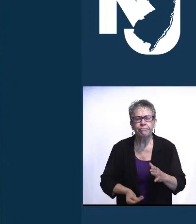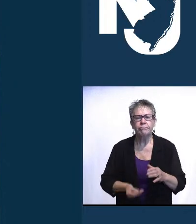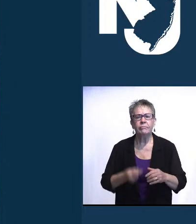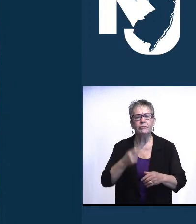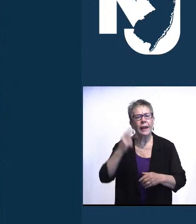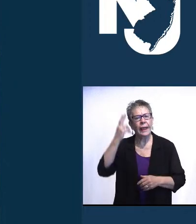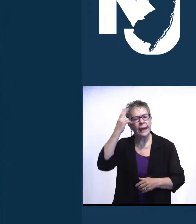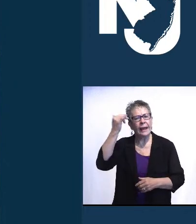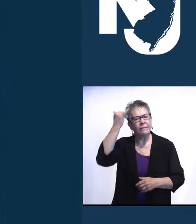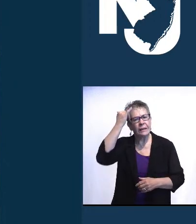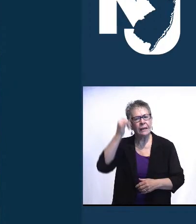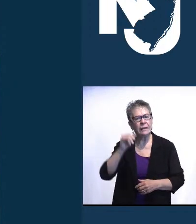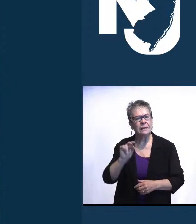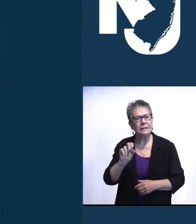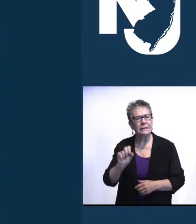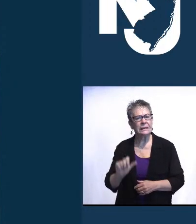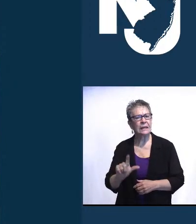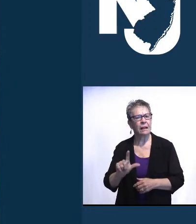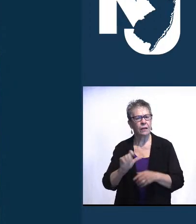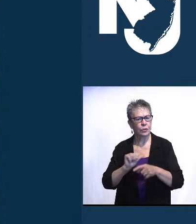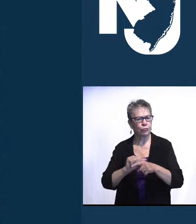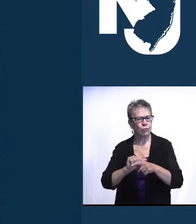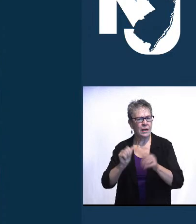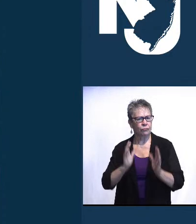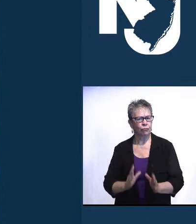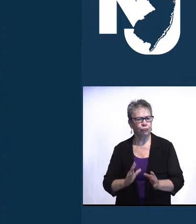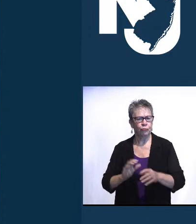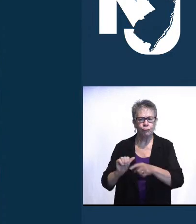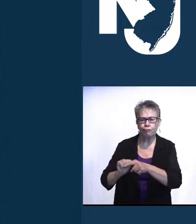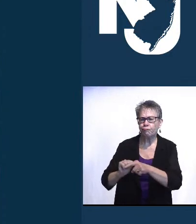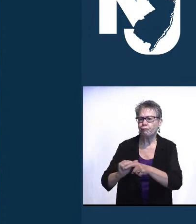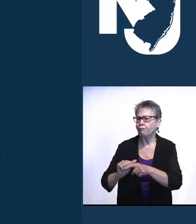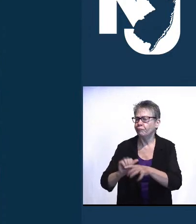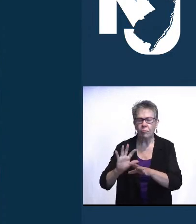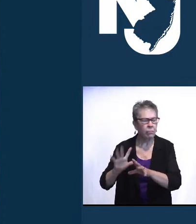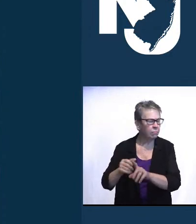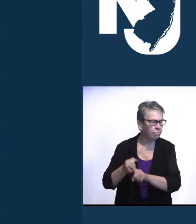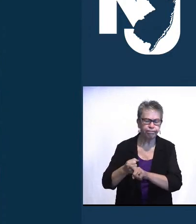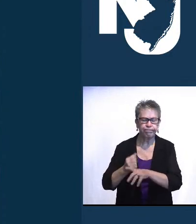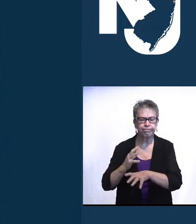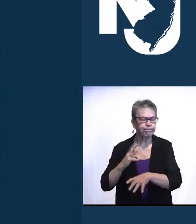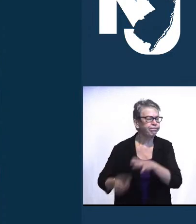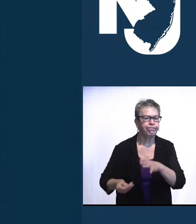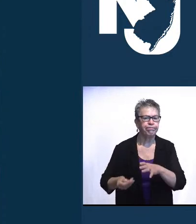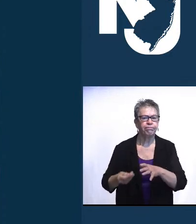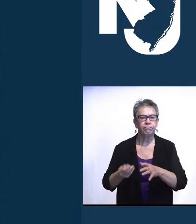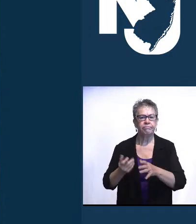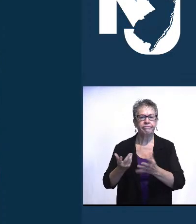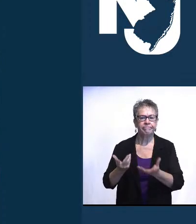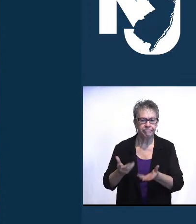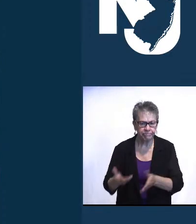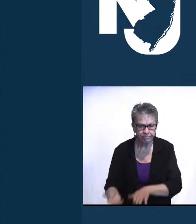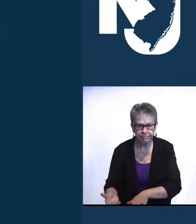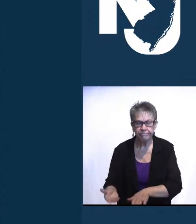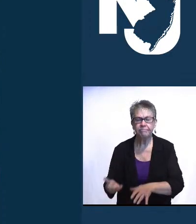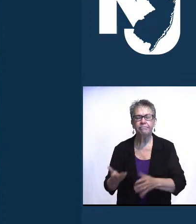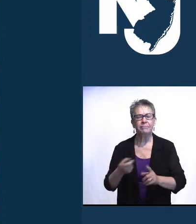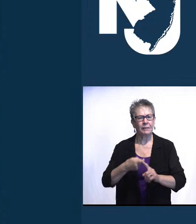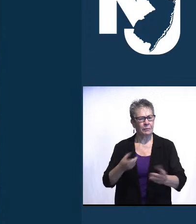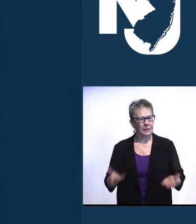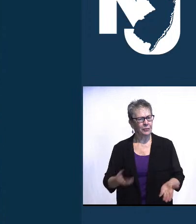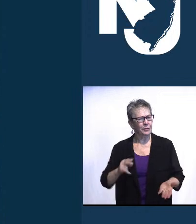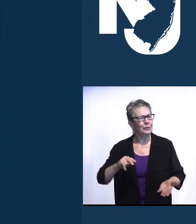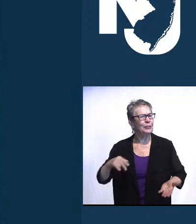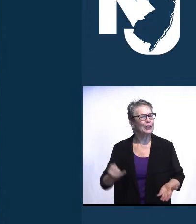Mullen, the Navy SEAL candidate from Manalapan who tragically died while in training in San Diego